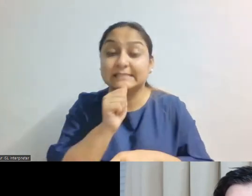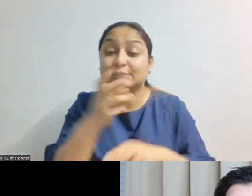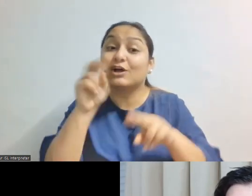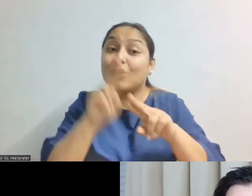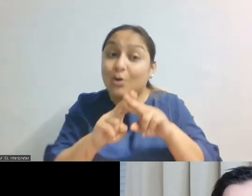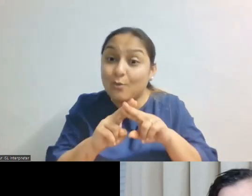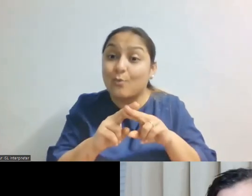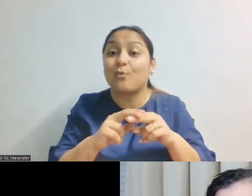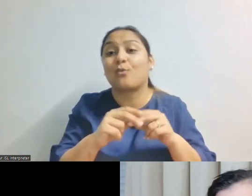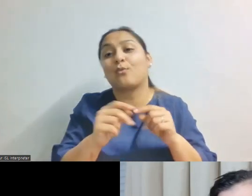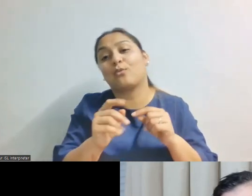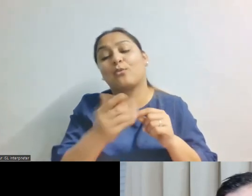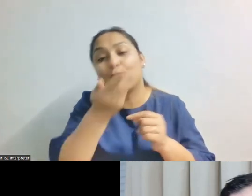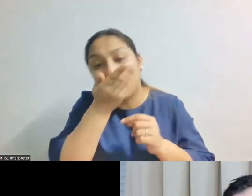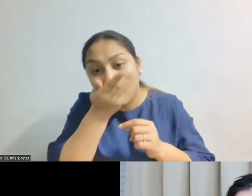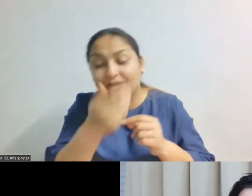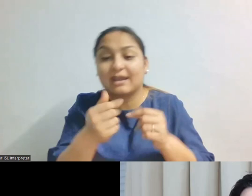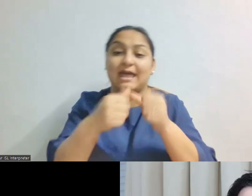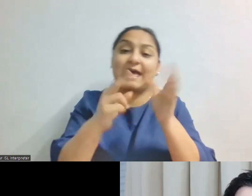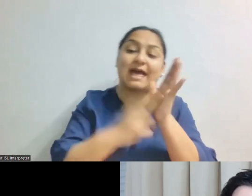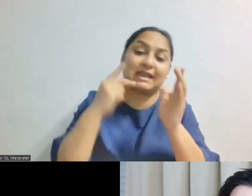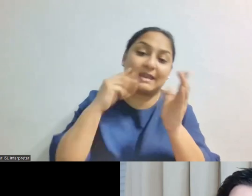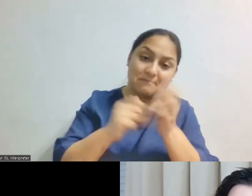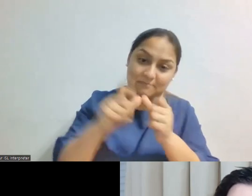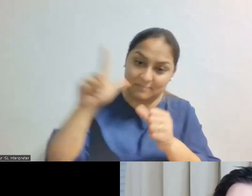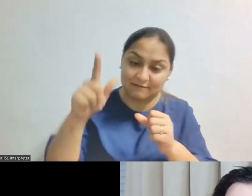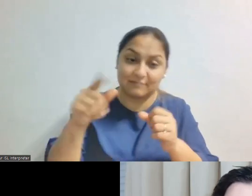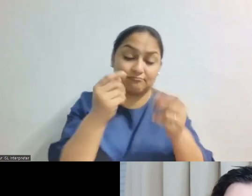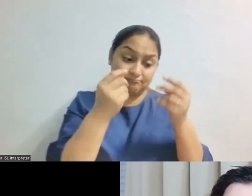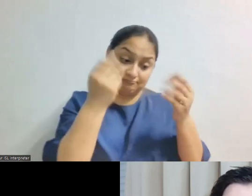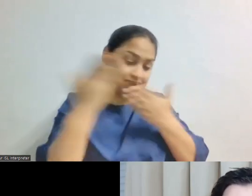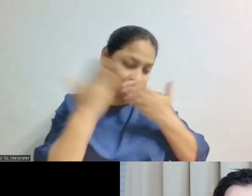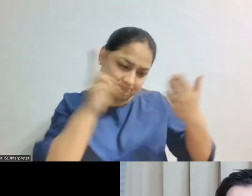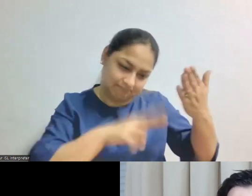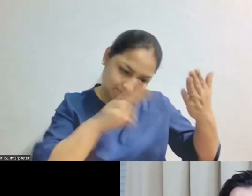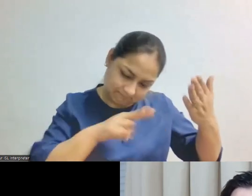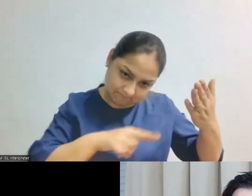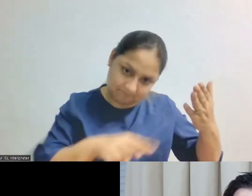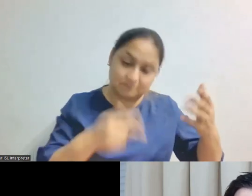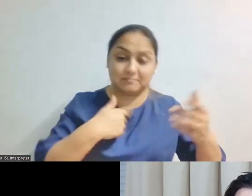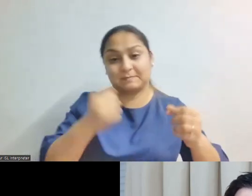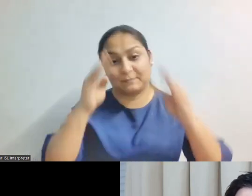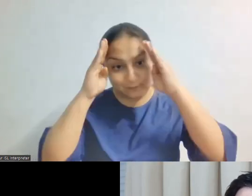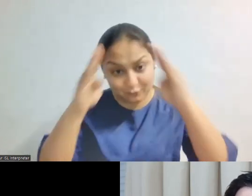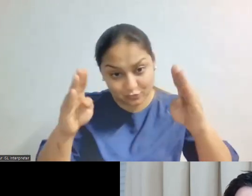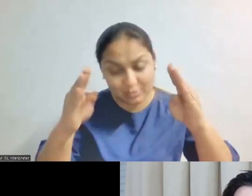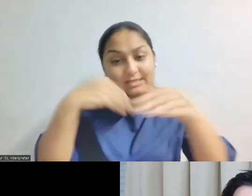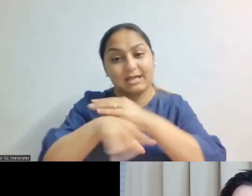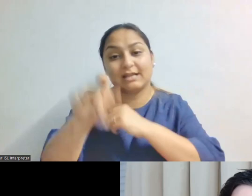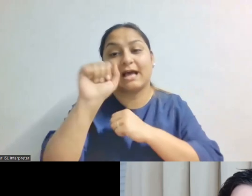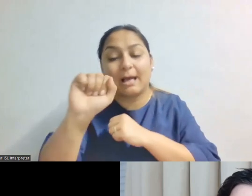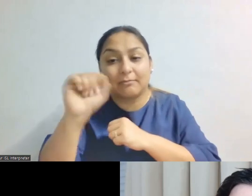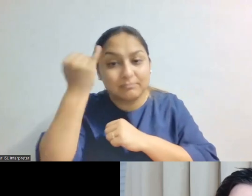anomalies, initially from a theoretical perspective, and then by focusing her insights